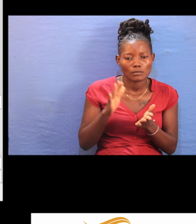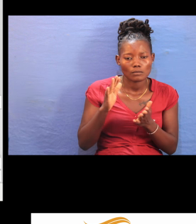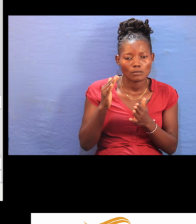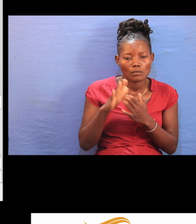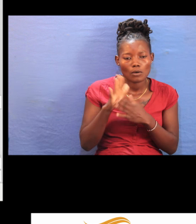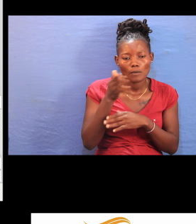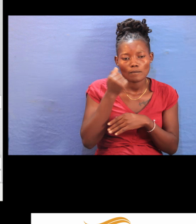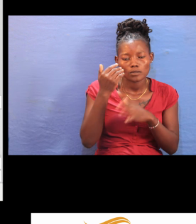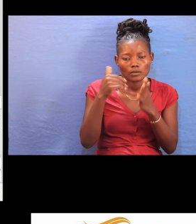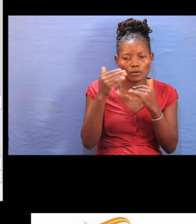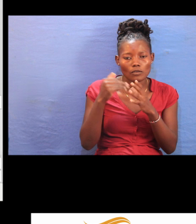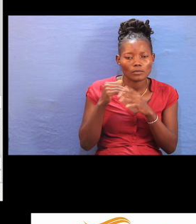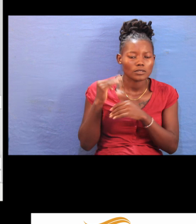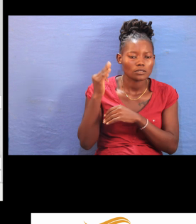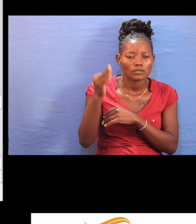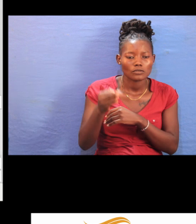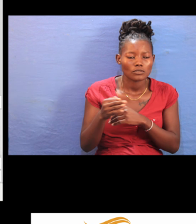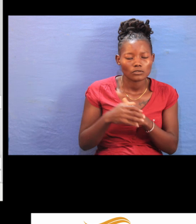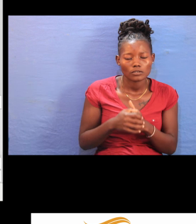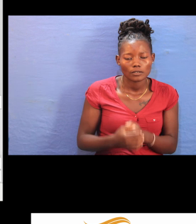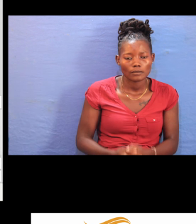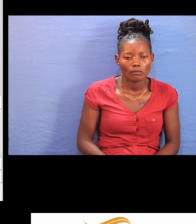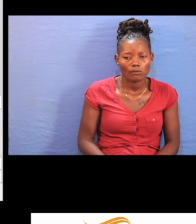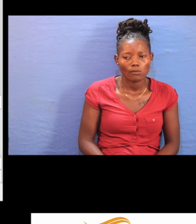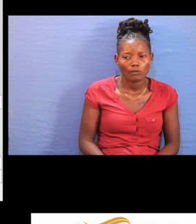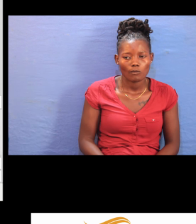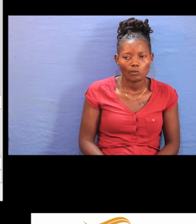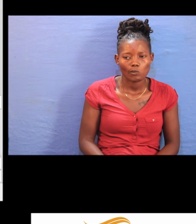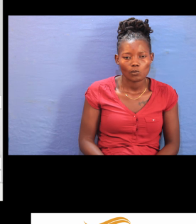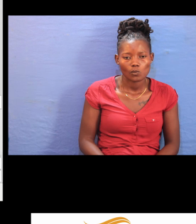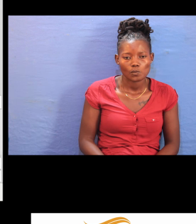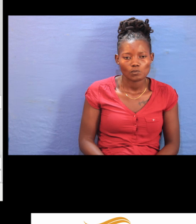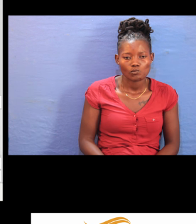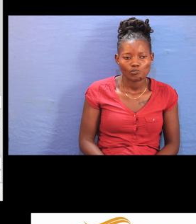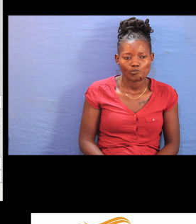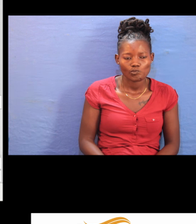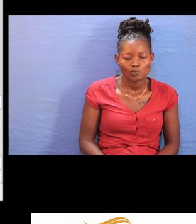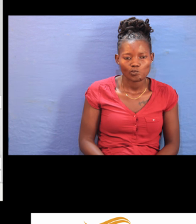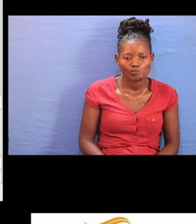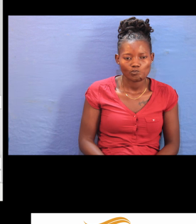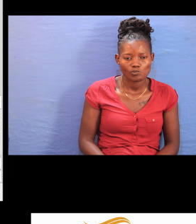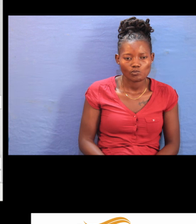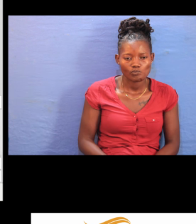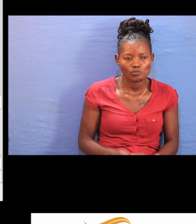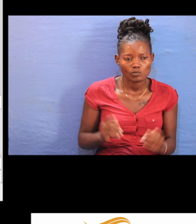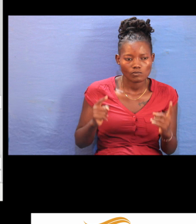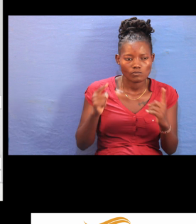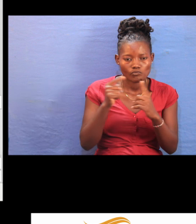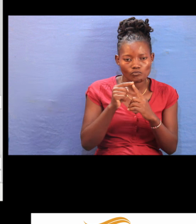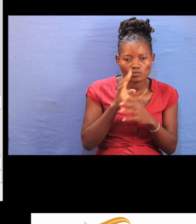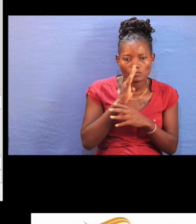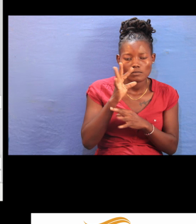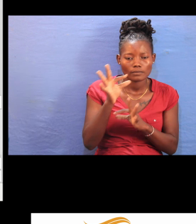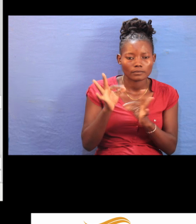performance competition settings. Goals need to be